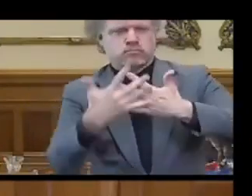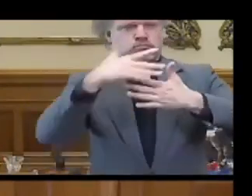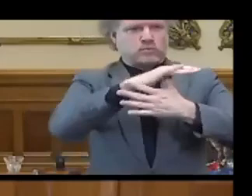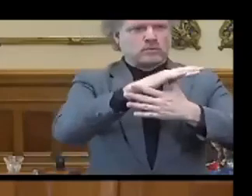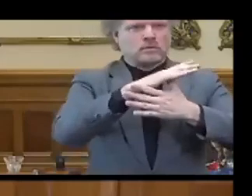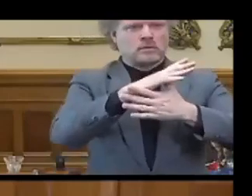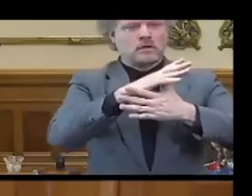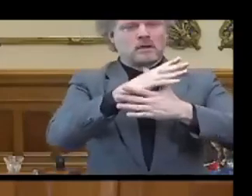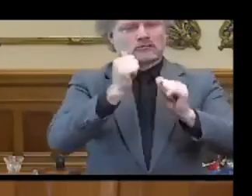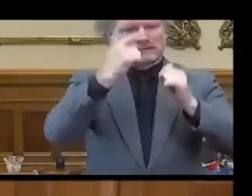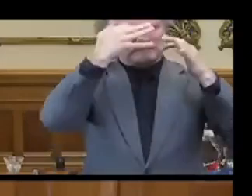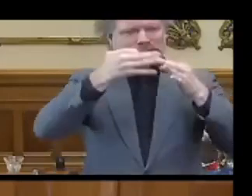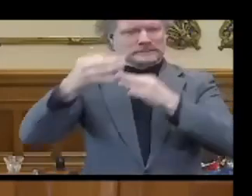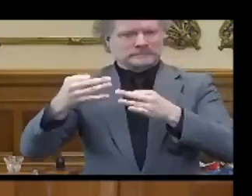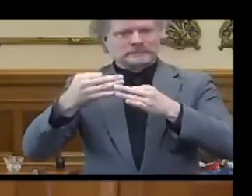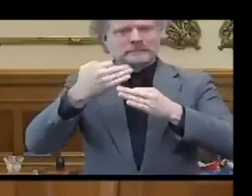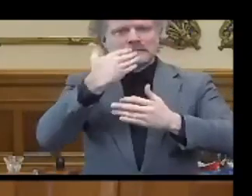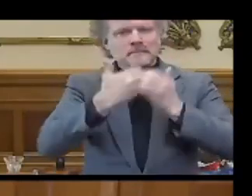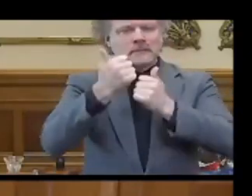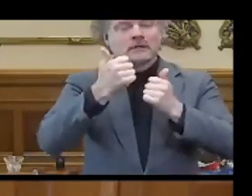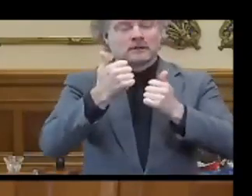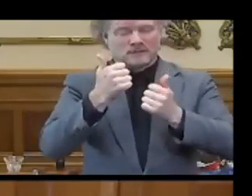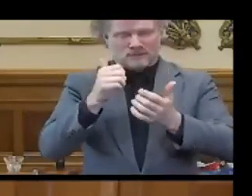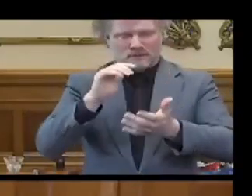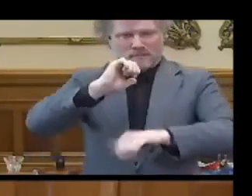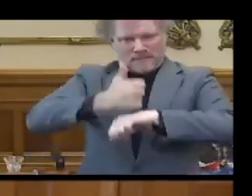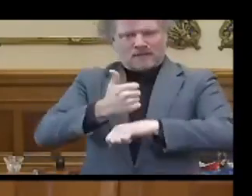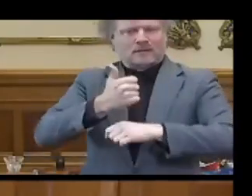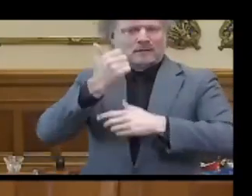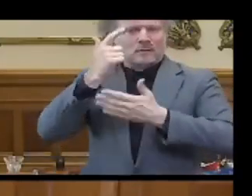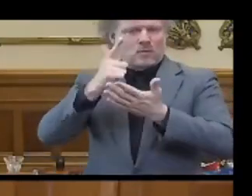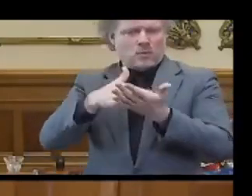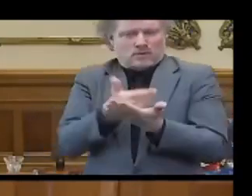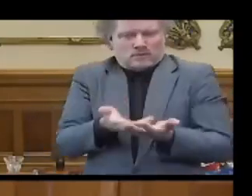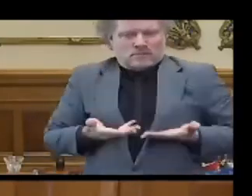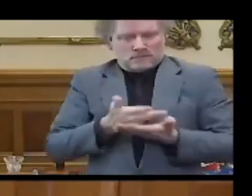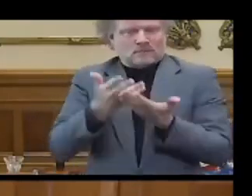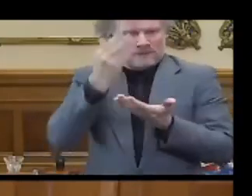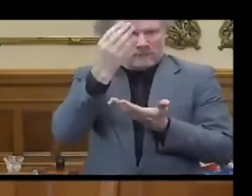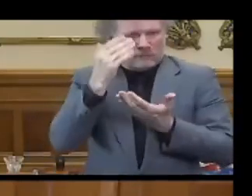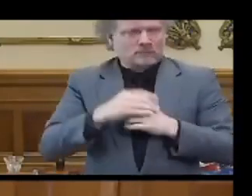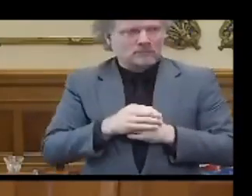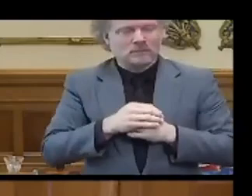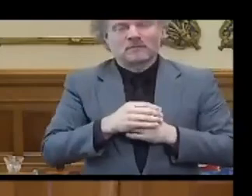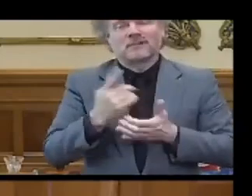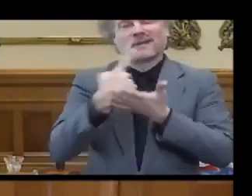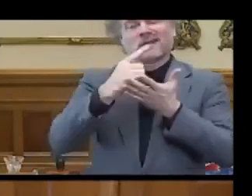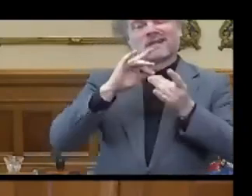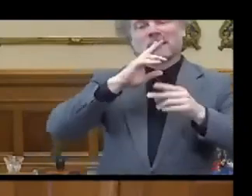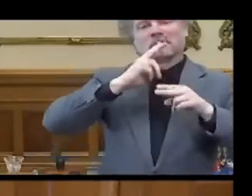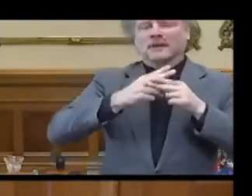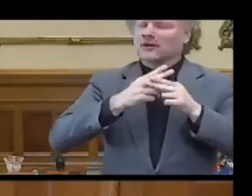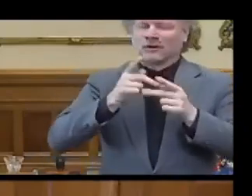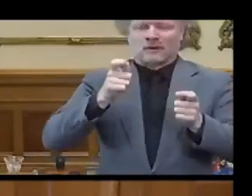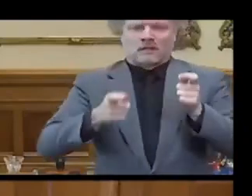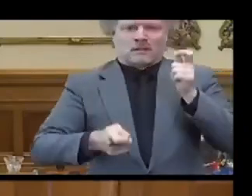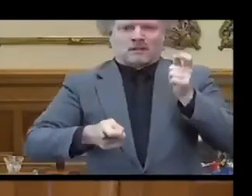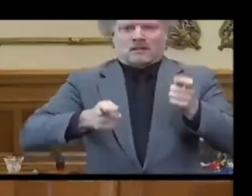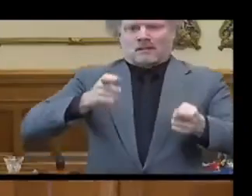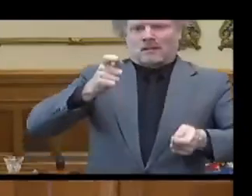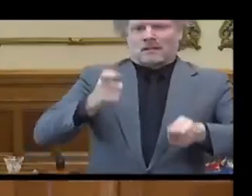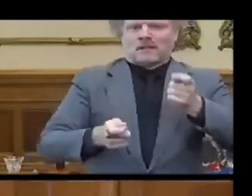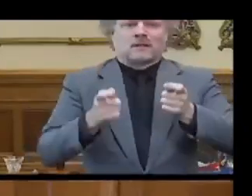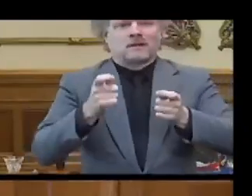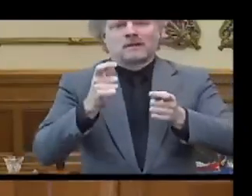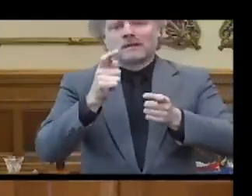decisions we can with the information that we have. Obviously, with some of the things I had mentioned before, it's a very fluid situation. We